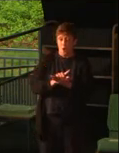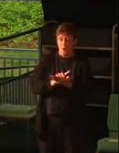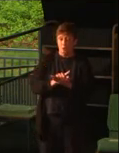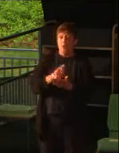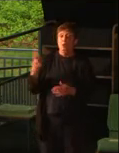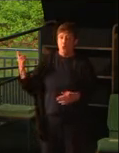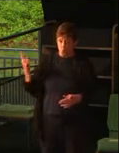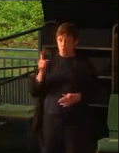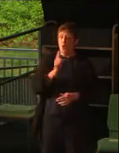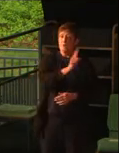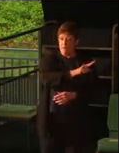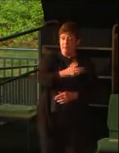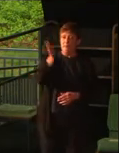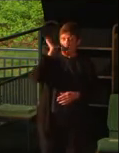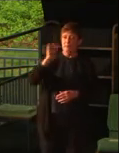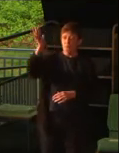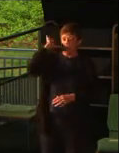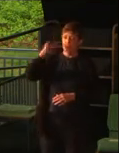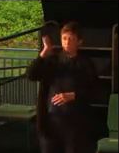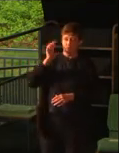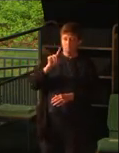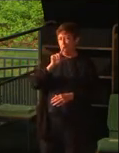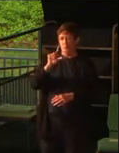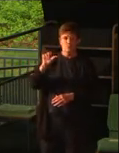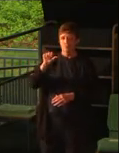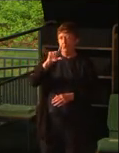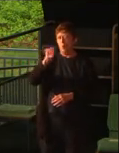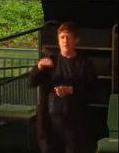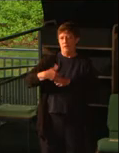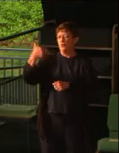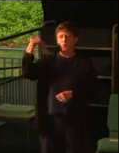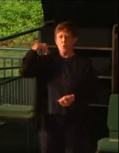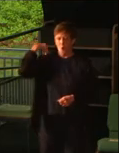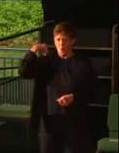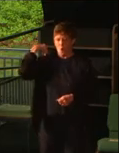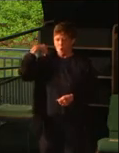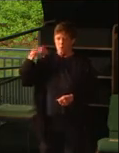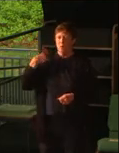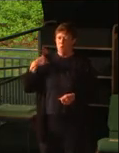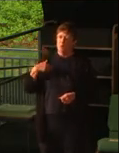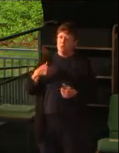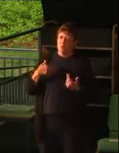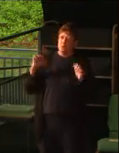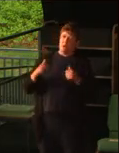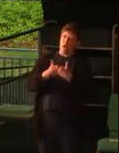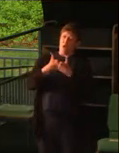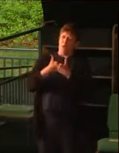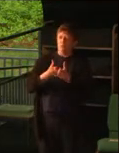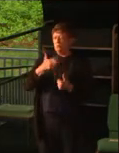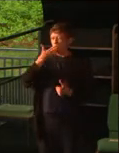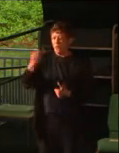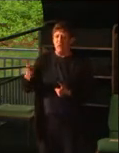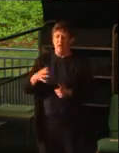decades ago and inspired our entire family to face challenges headlong. Thank you, Noelle.